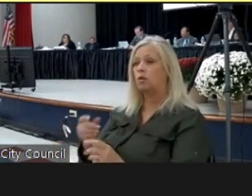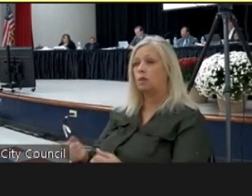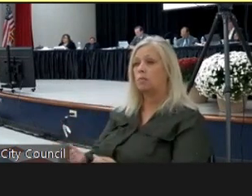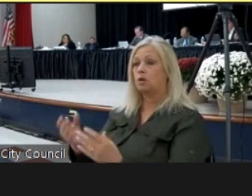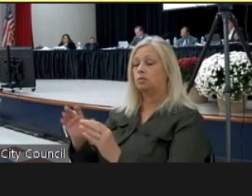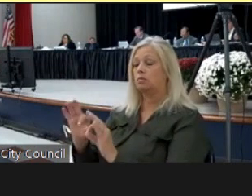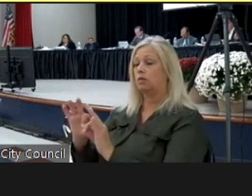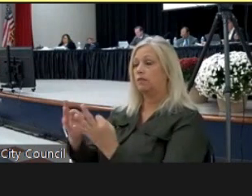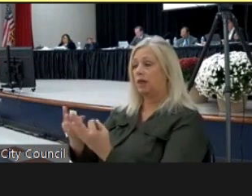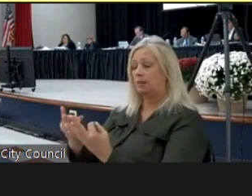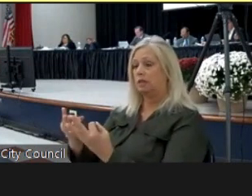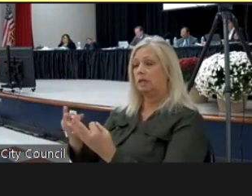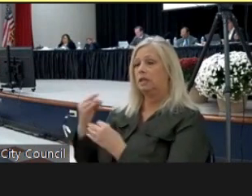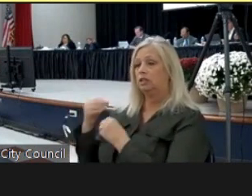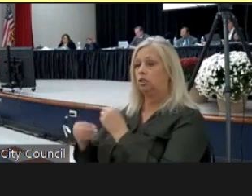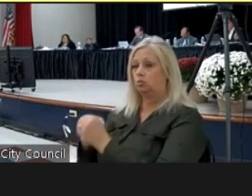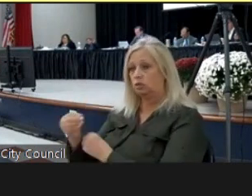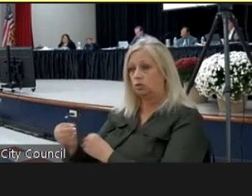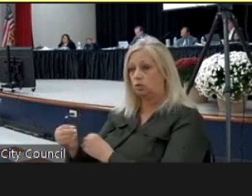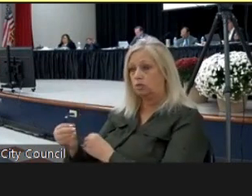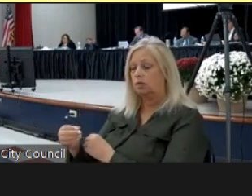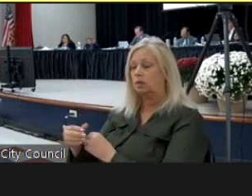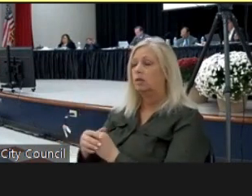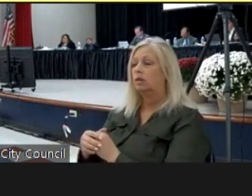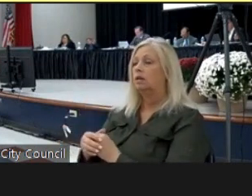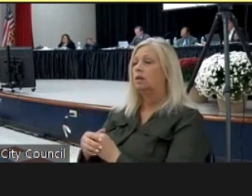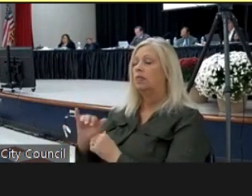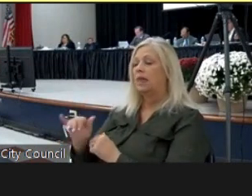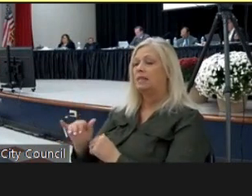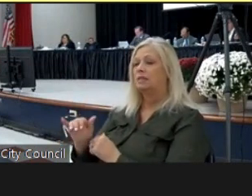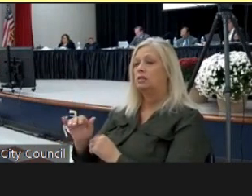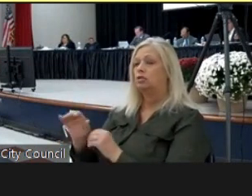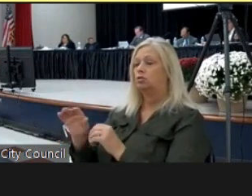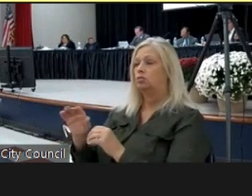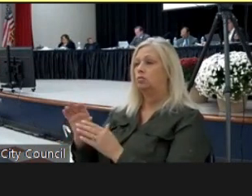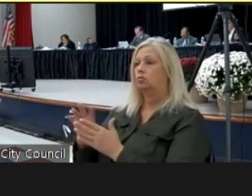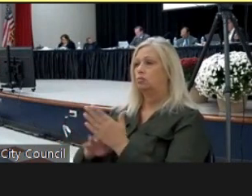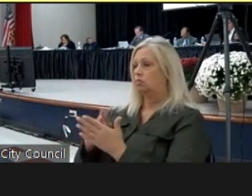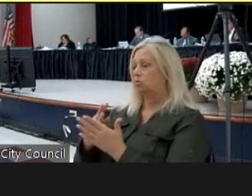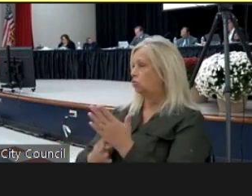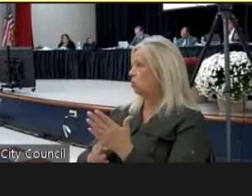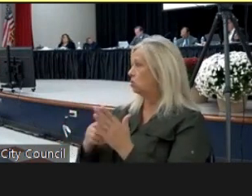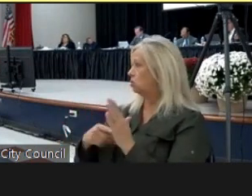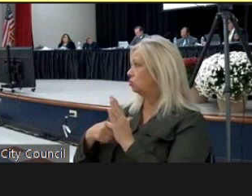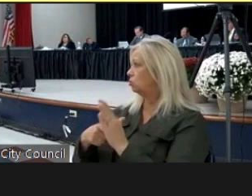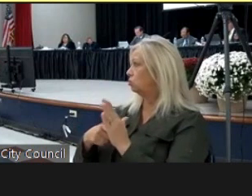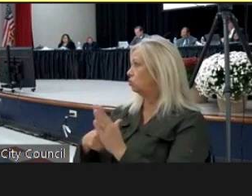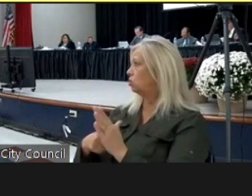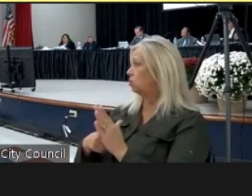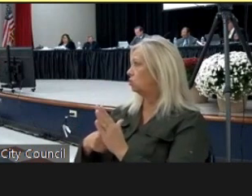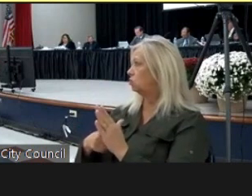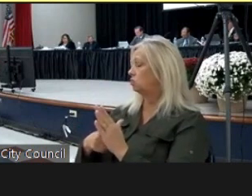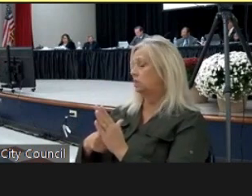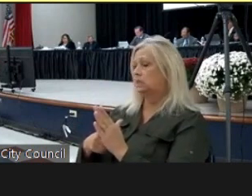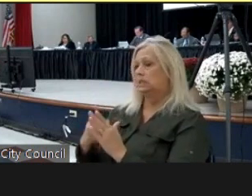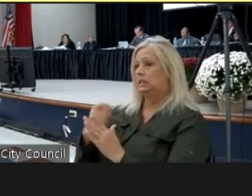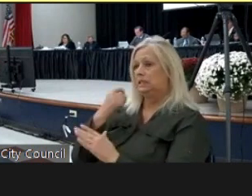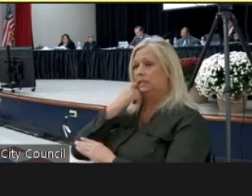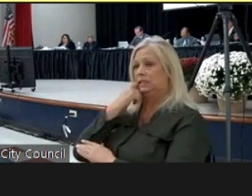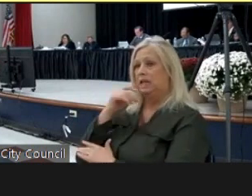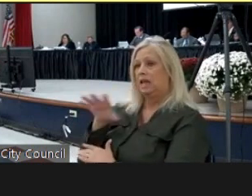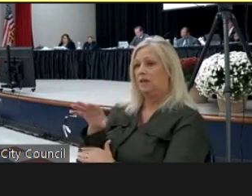living and aging in place. And this is a chart that shows the trend over the past 50 years